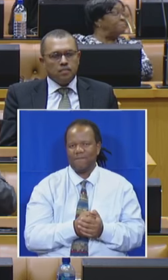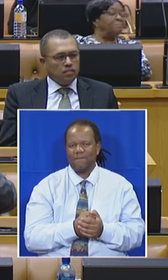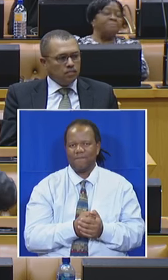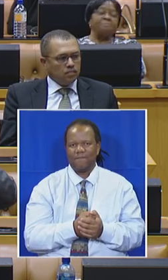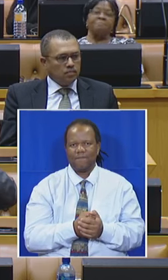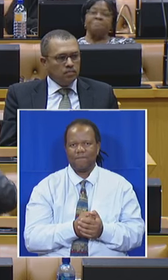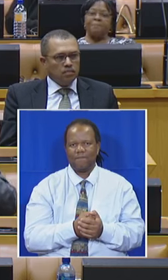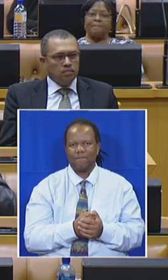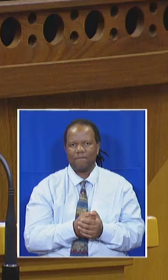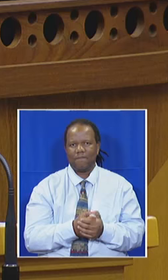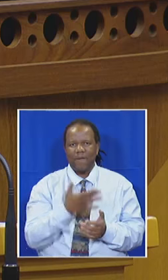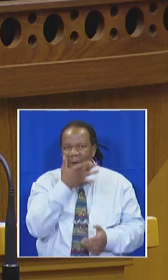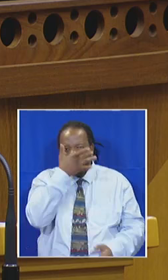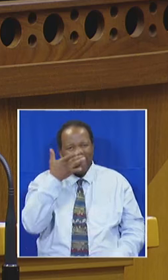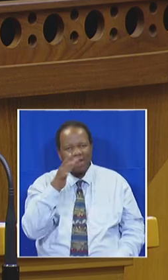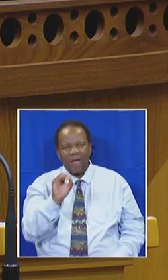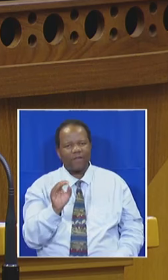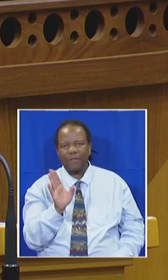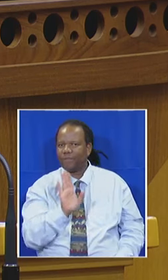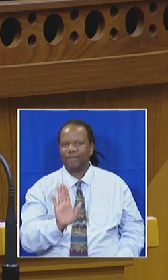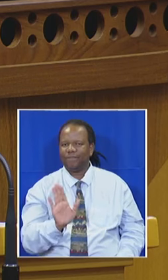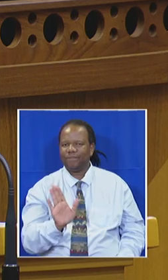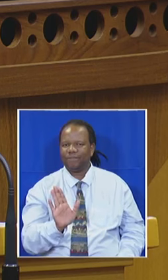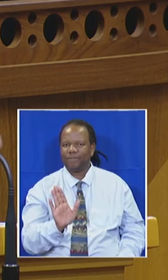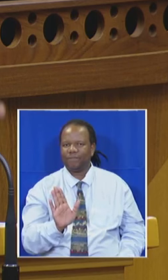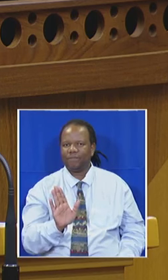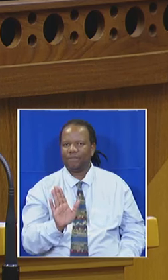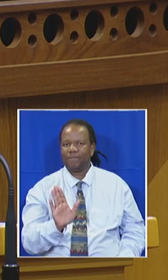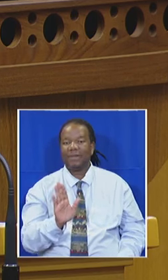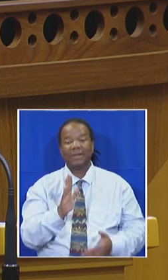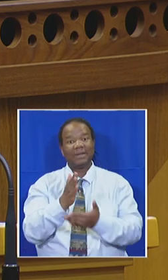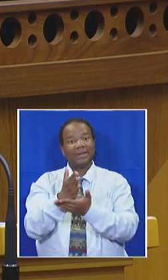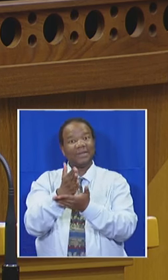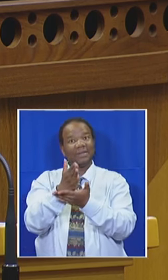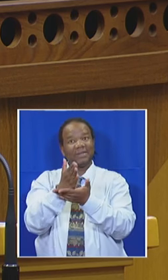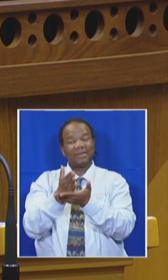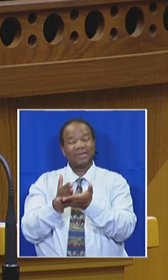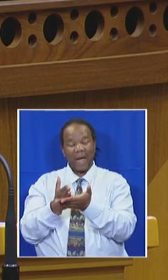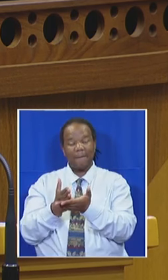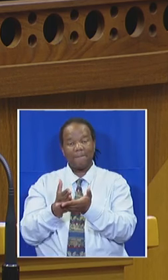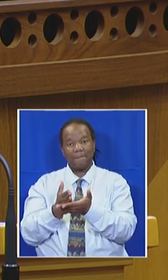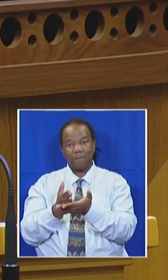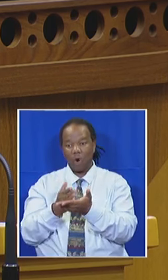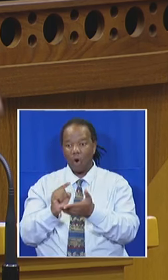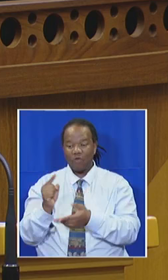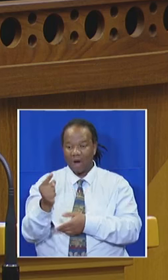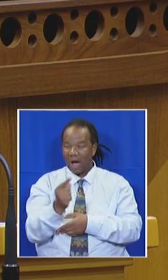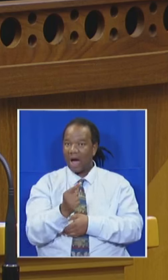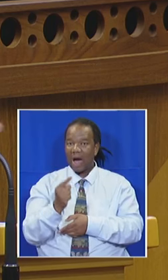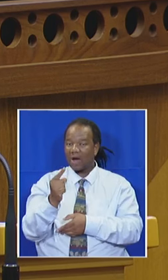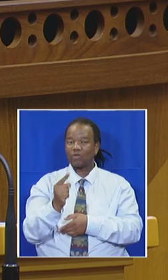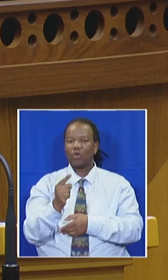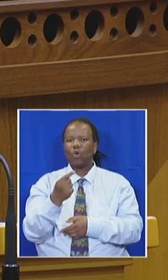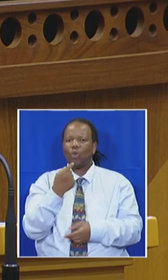There is no hatred. Some of us have been taught by our organization not to